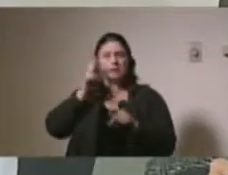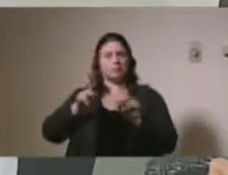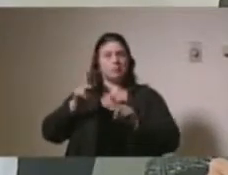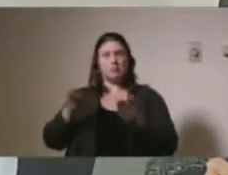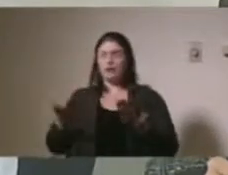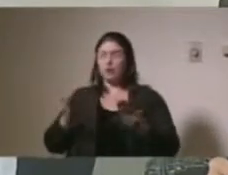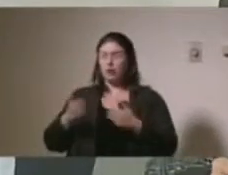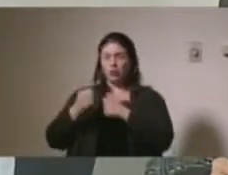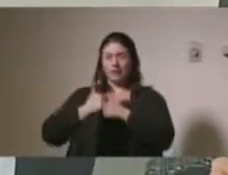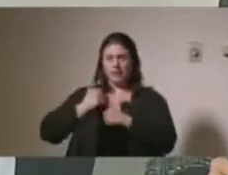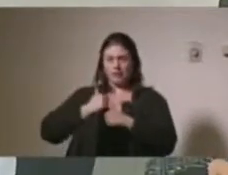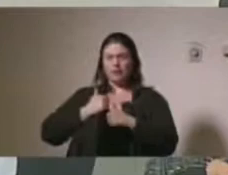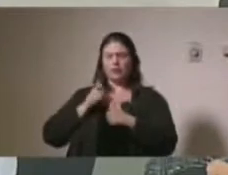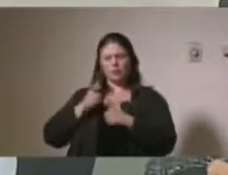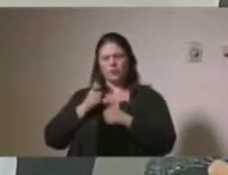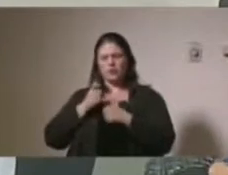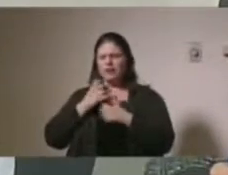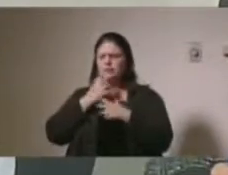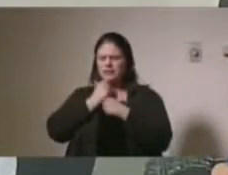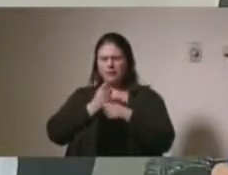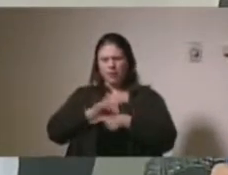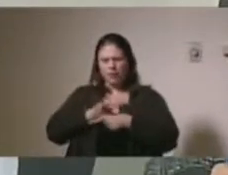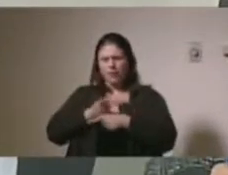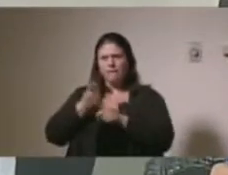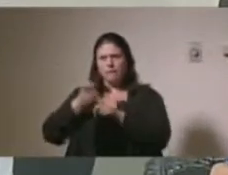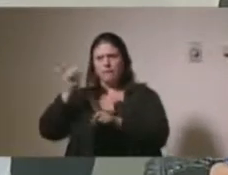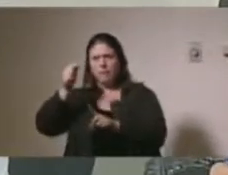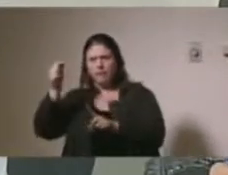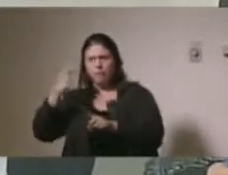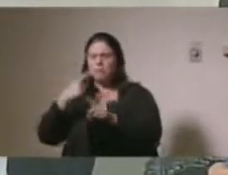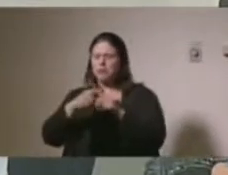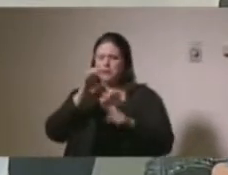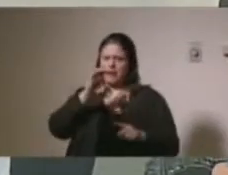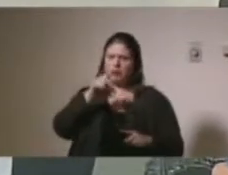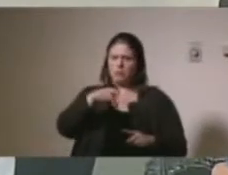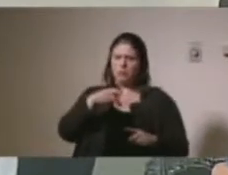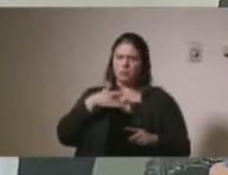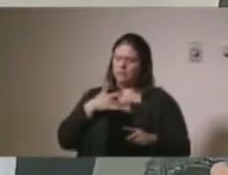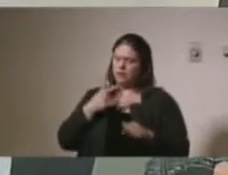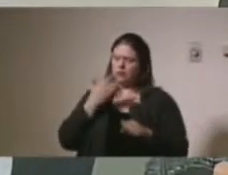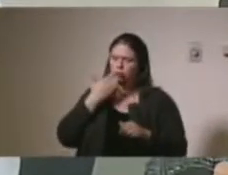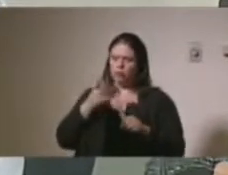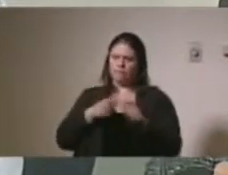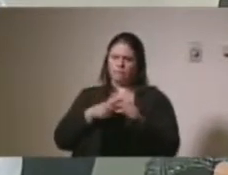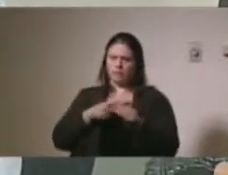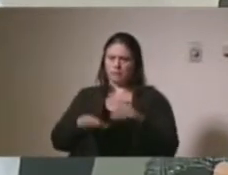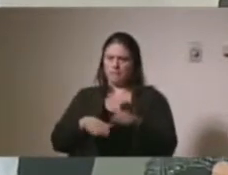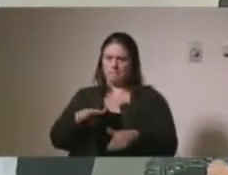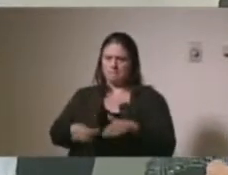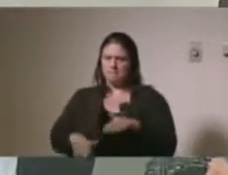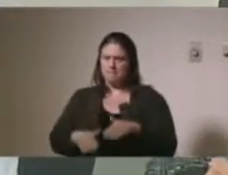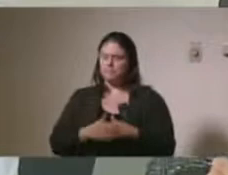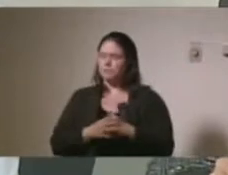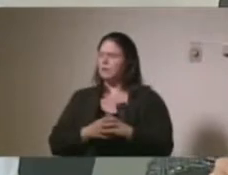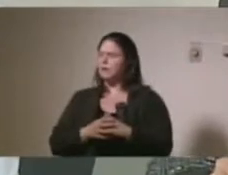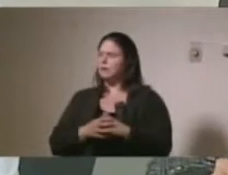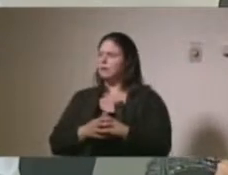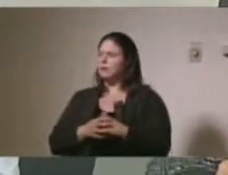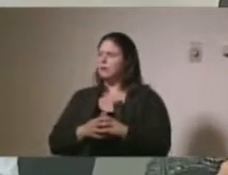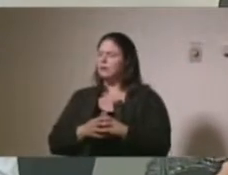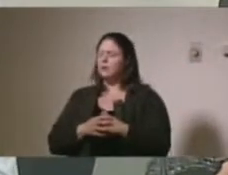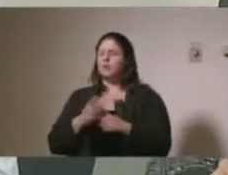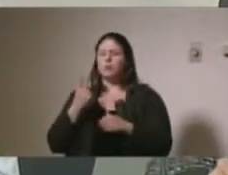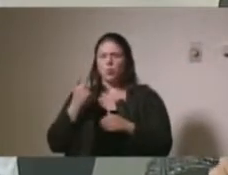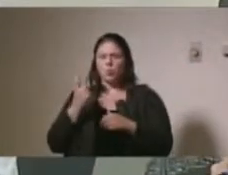to be looked after by both Canada Post and the government. And I think this is a step in the right direction. I just wanted to make one more comment outside of this,